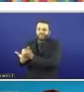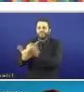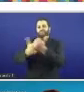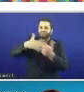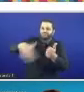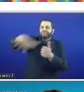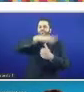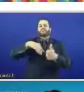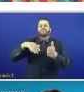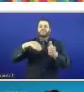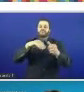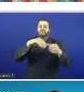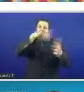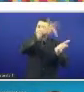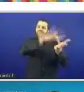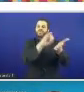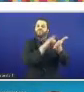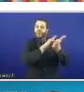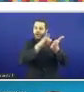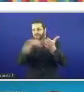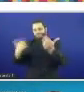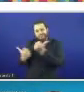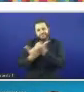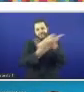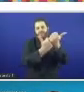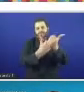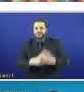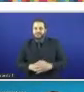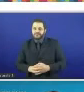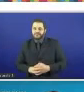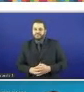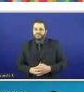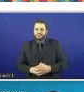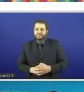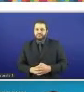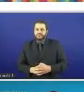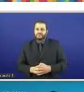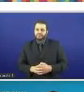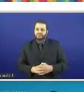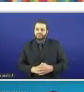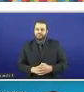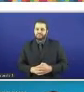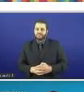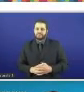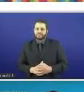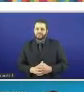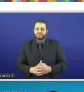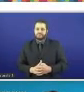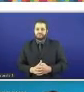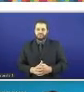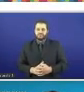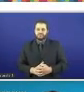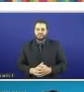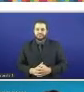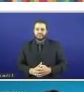Tarsila Rivera Zea is a Quechua activist, a member of the United Nations Permanent Forum on Indigenous Issues since her election